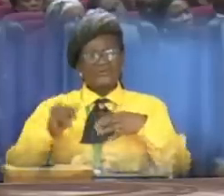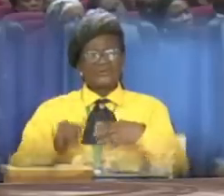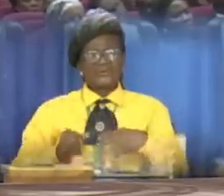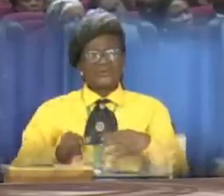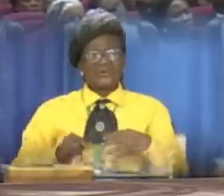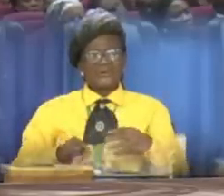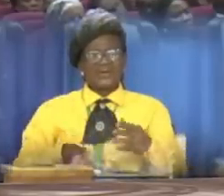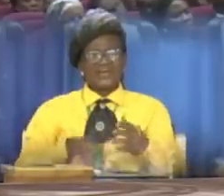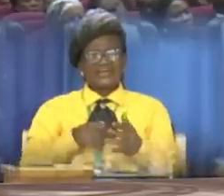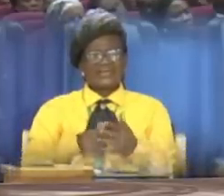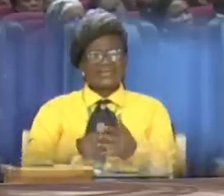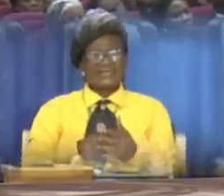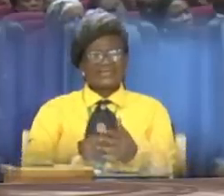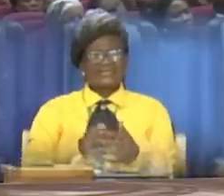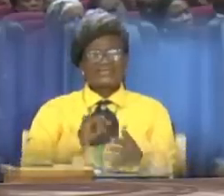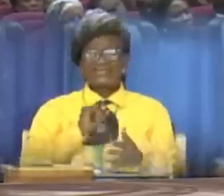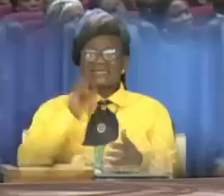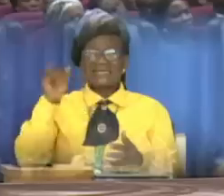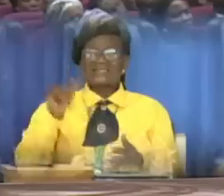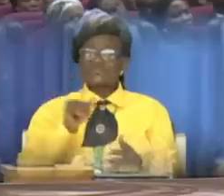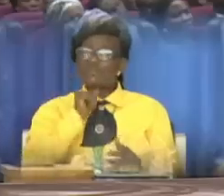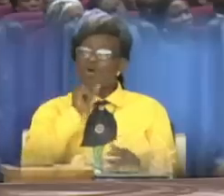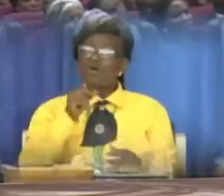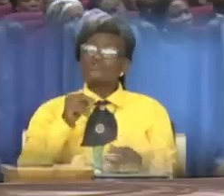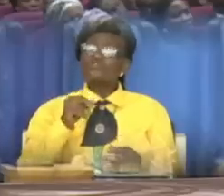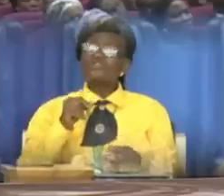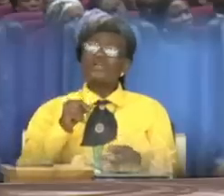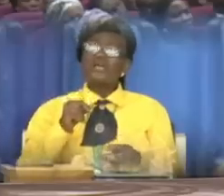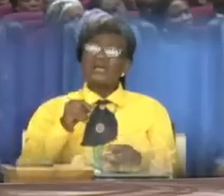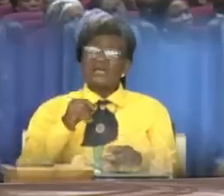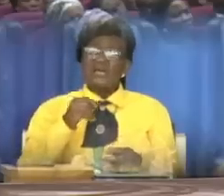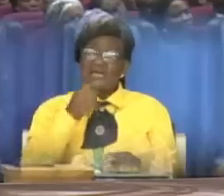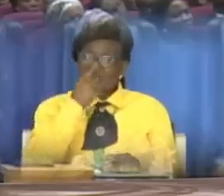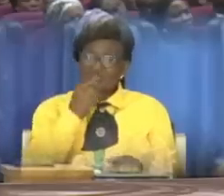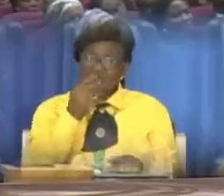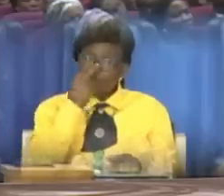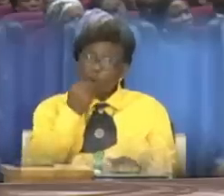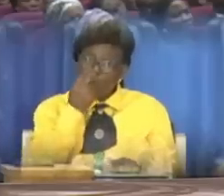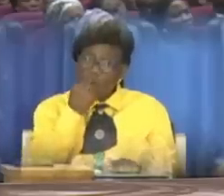These not fables. I'm telling you true story.